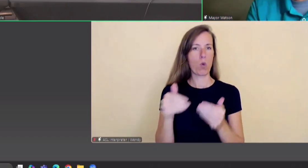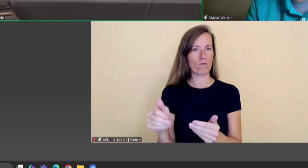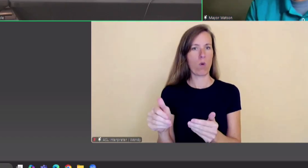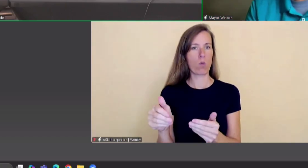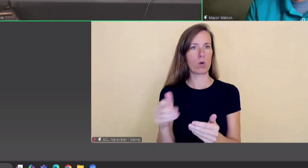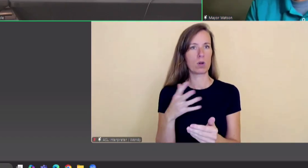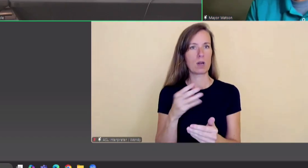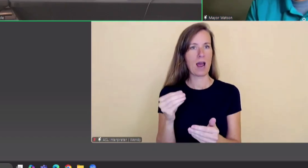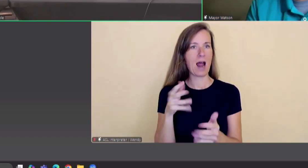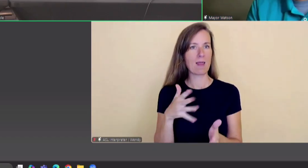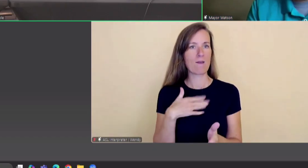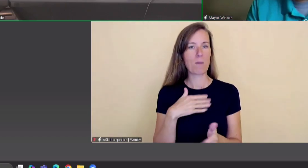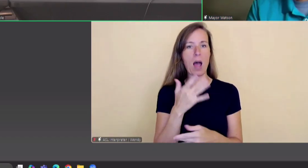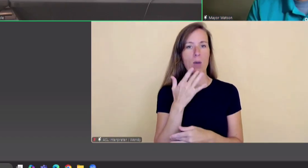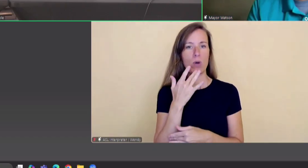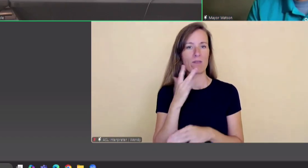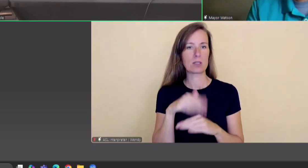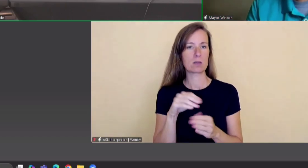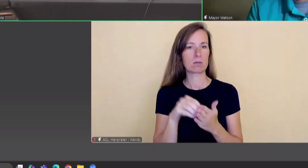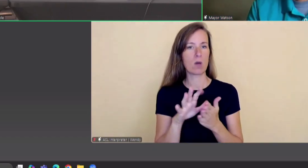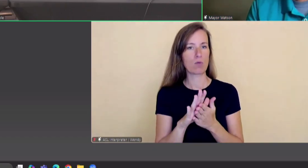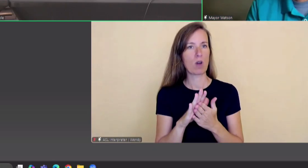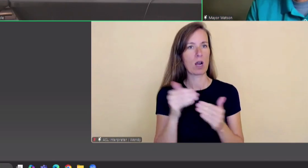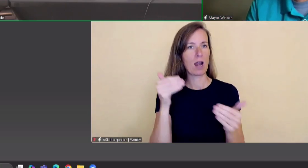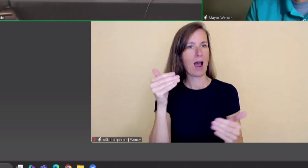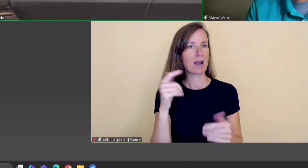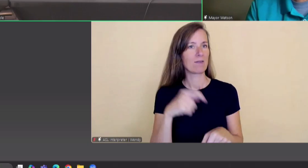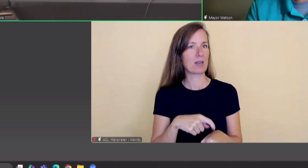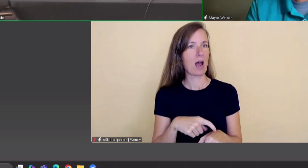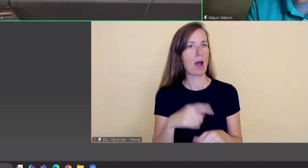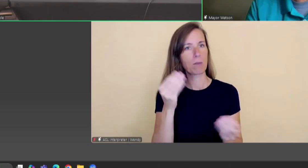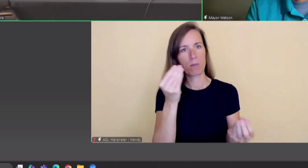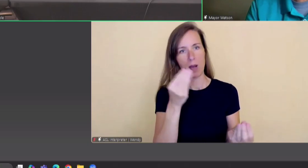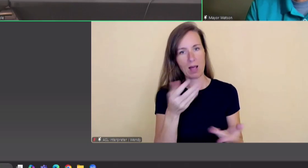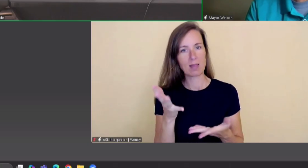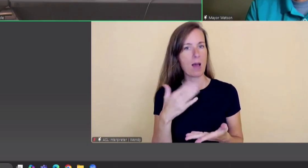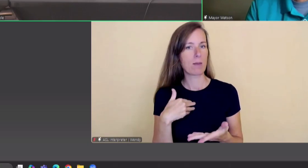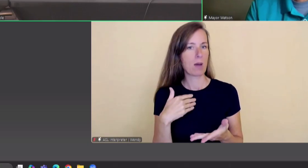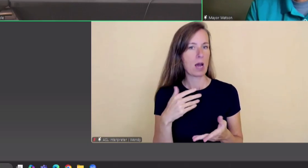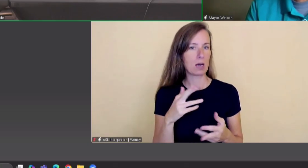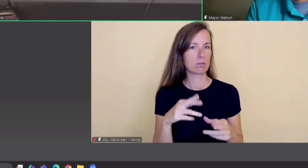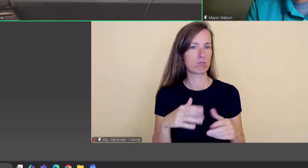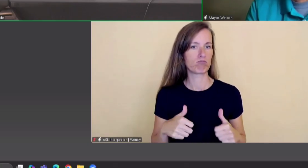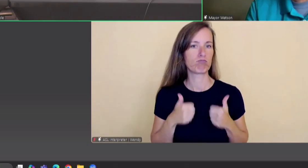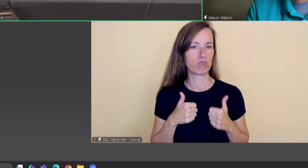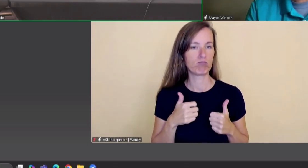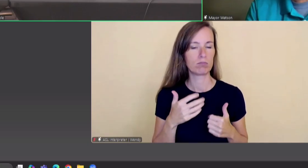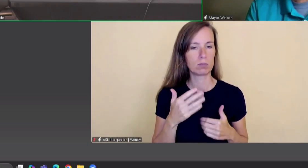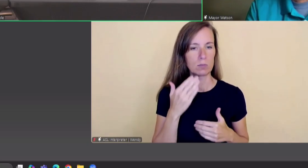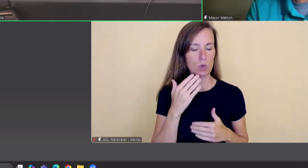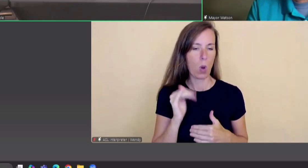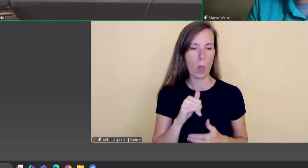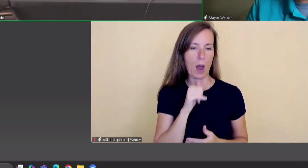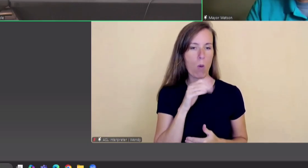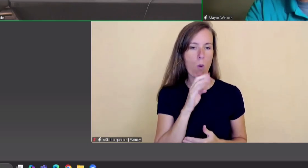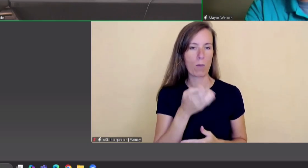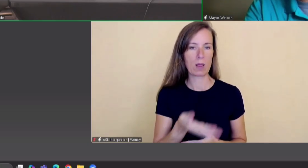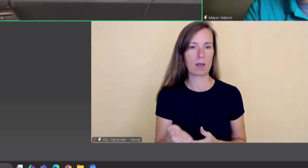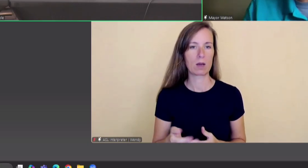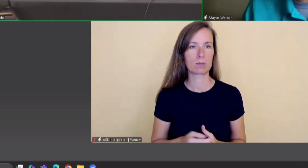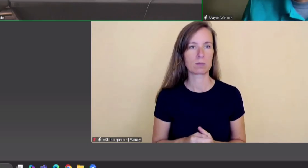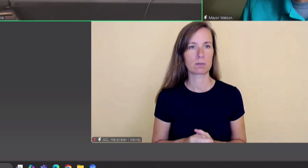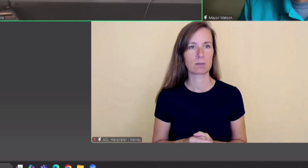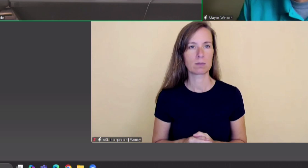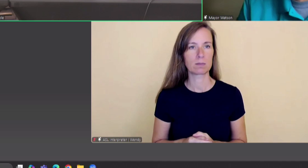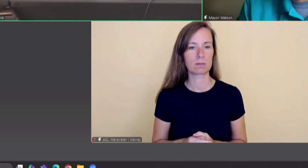on the record ahead of time and let my residents know that I won't necessarily be there. If I can time it correctly with the